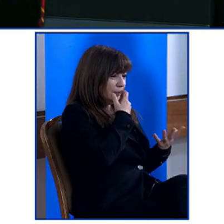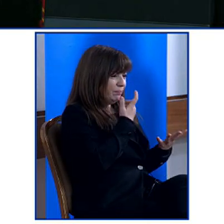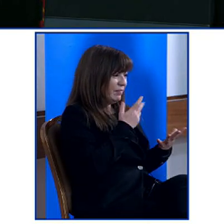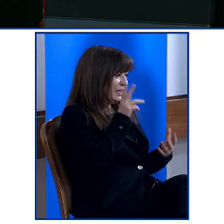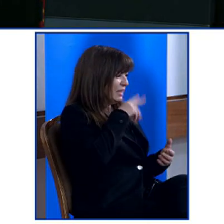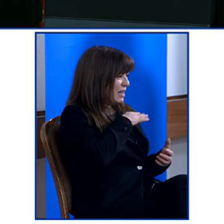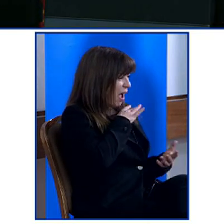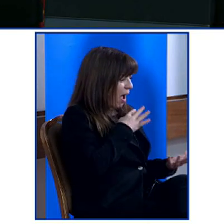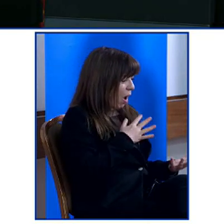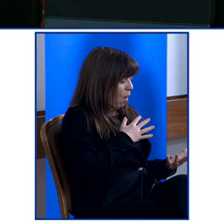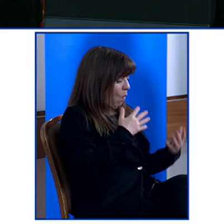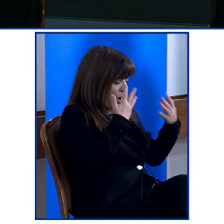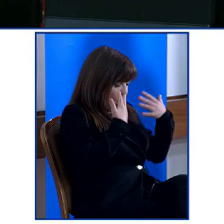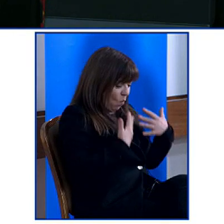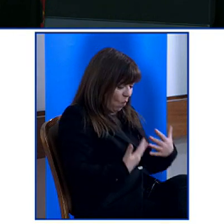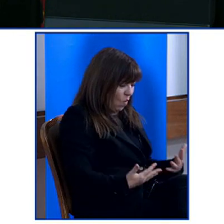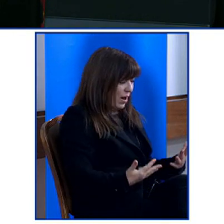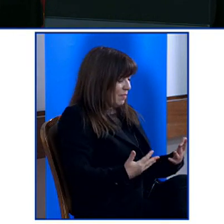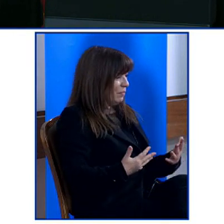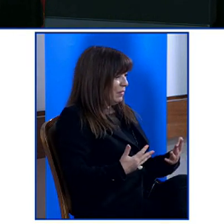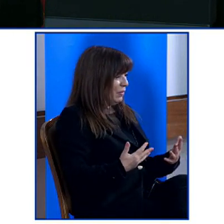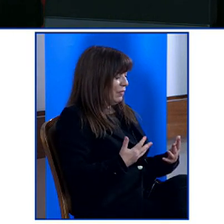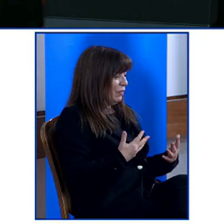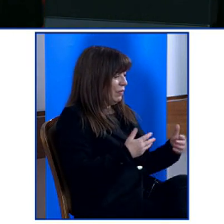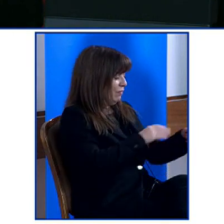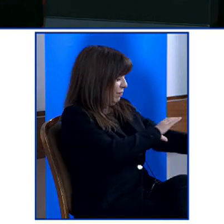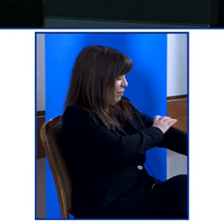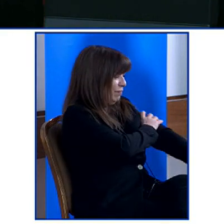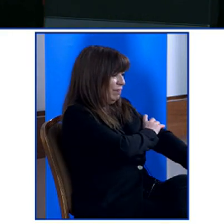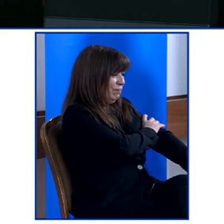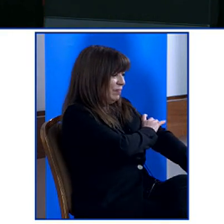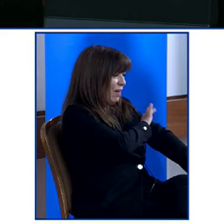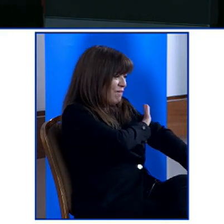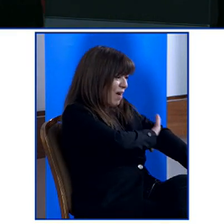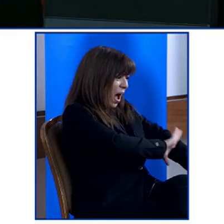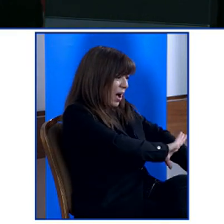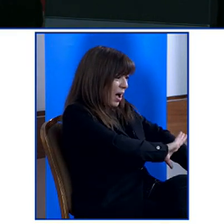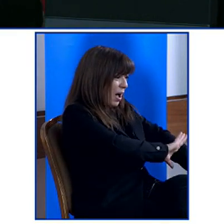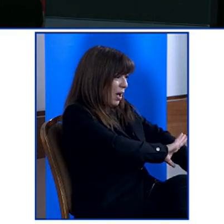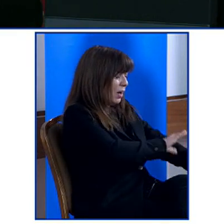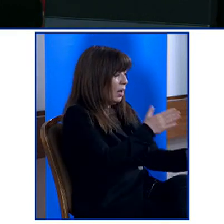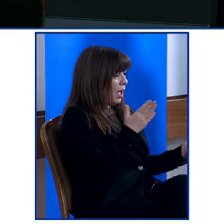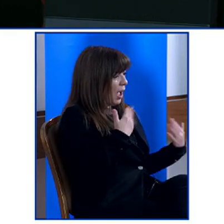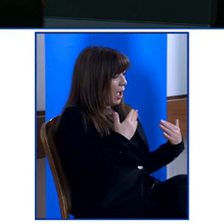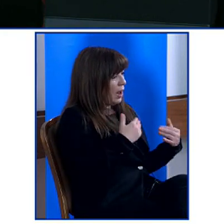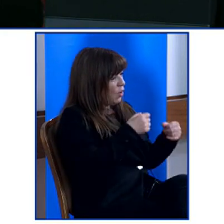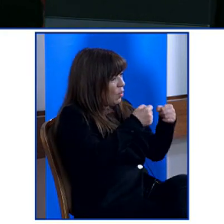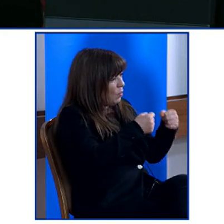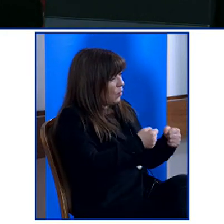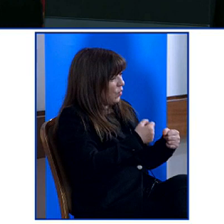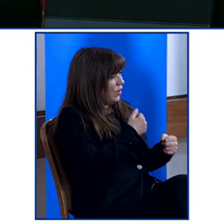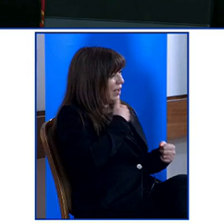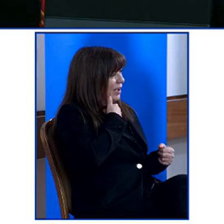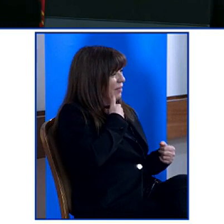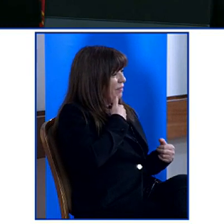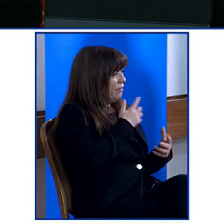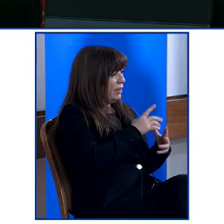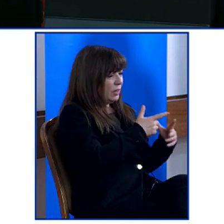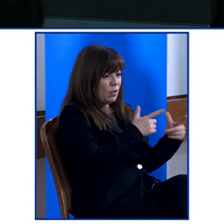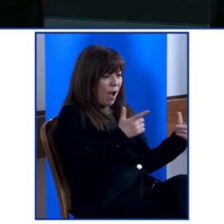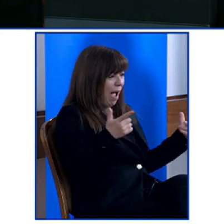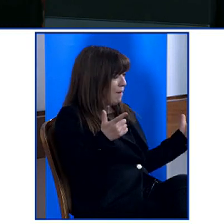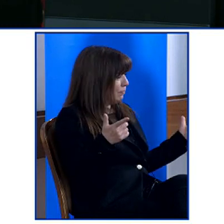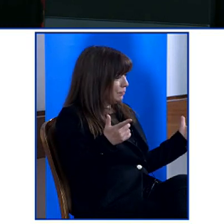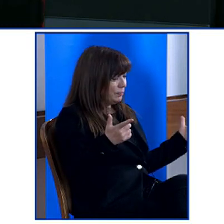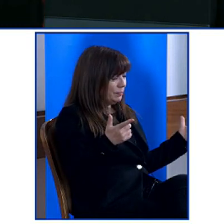dilate, your blood pressure drops. High temperatures can have a range of effects, from mild loss of concentration,